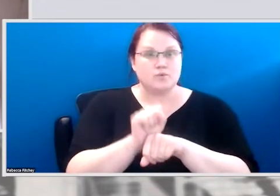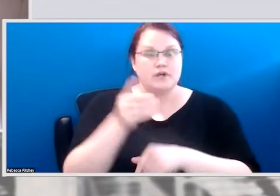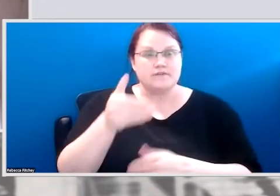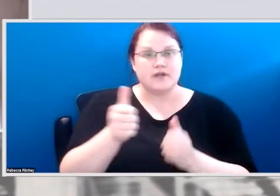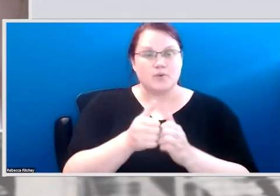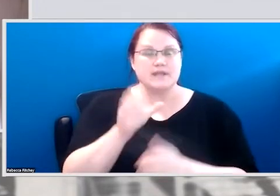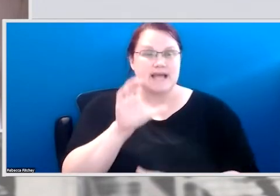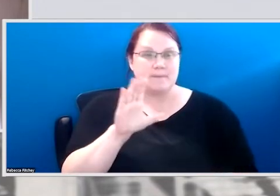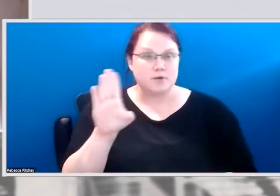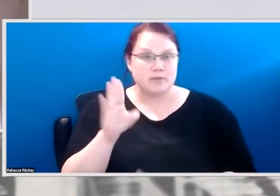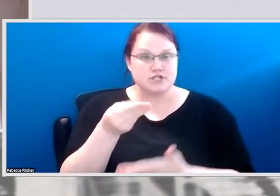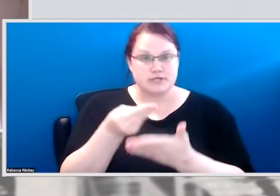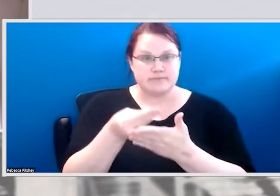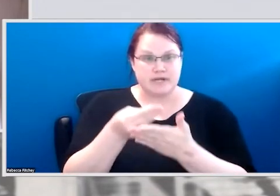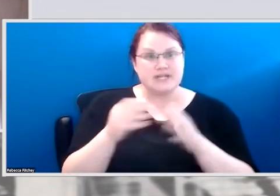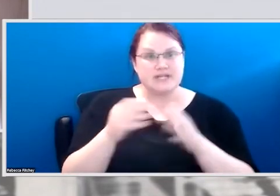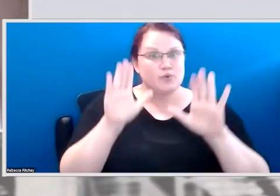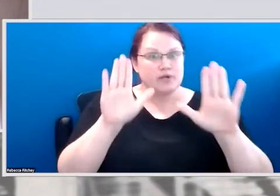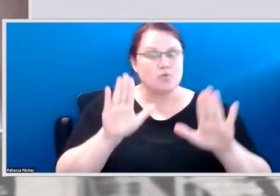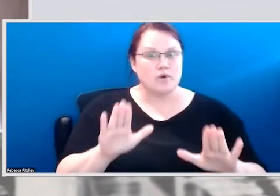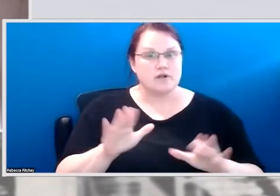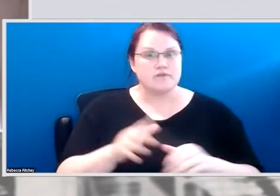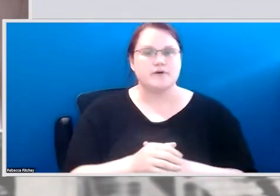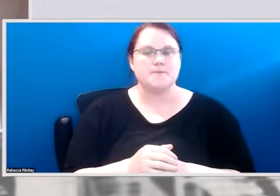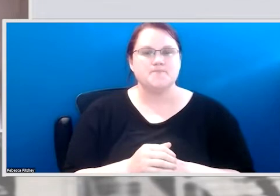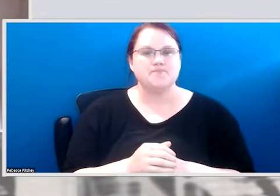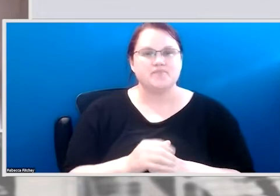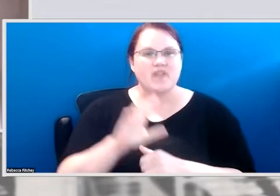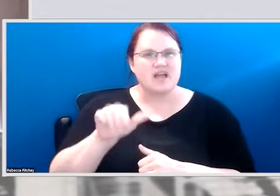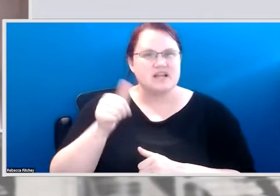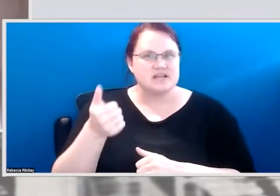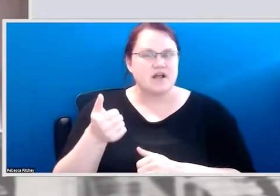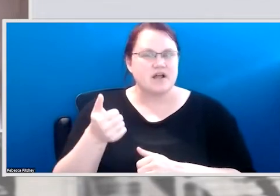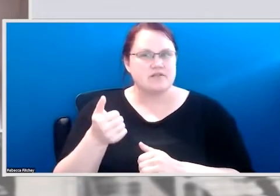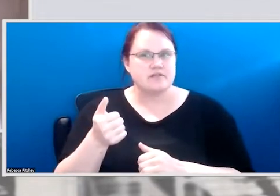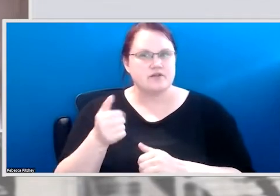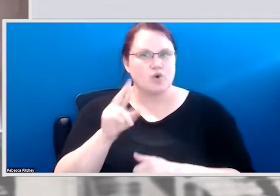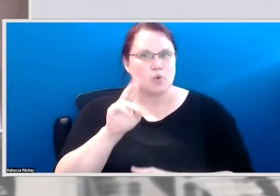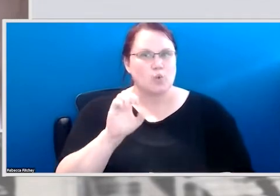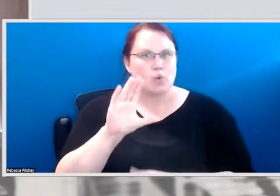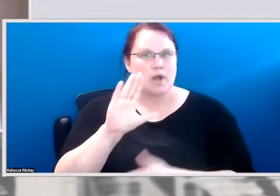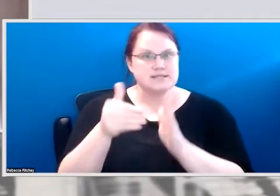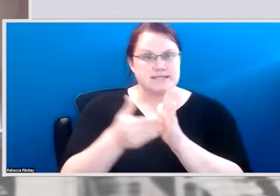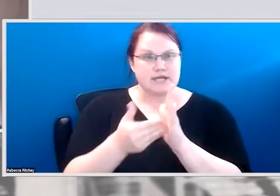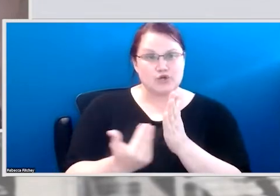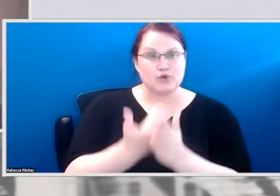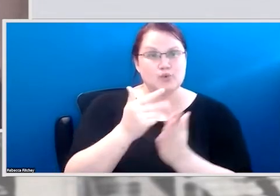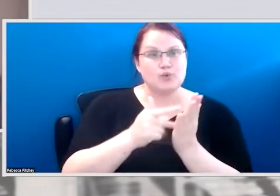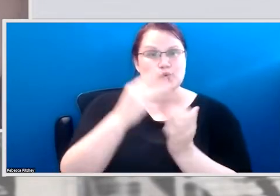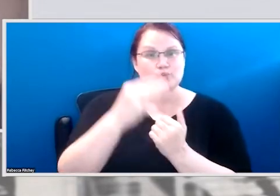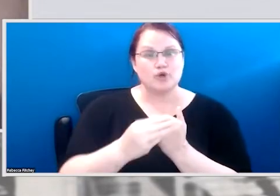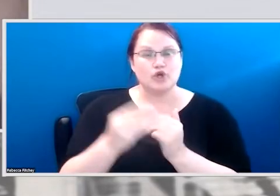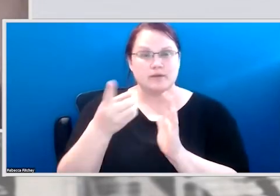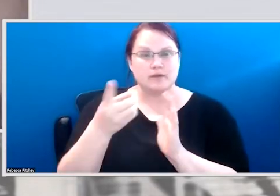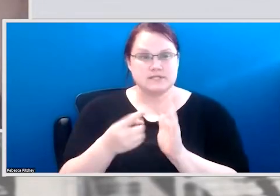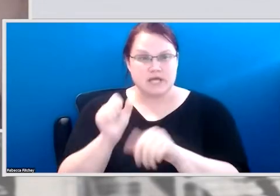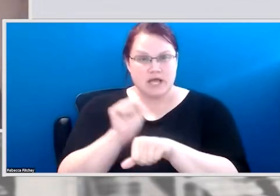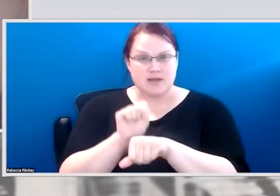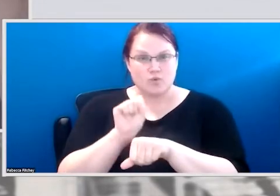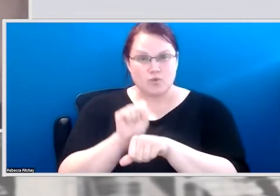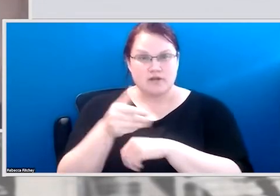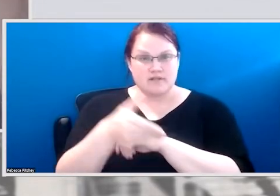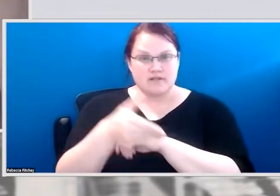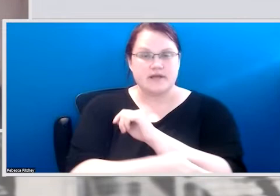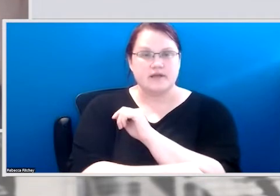wonderful. And also at Warrington Rec Center, there's going to be some new programs and new design work going in there, a